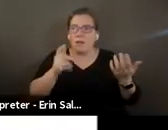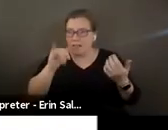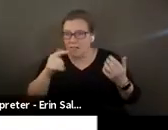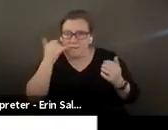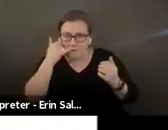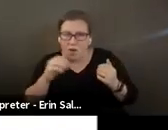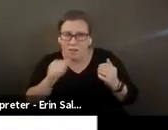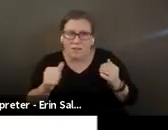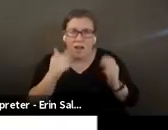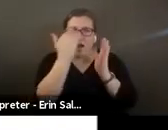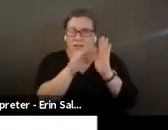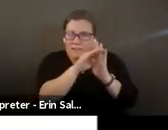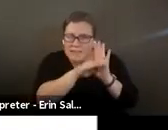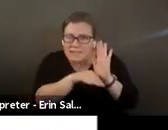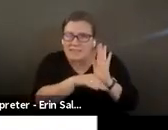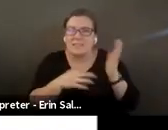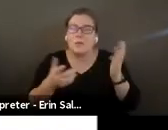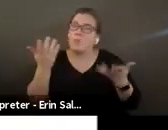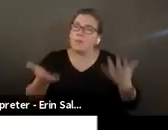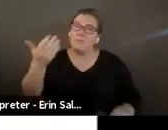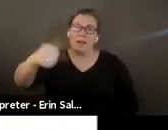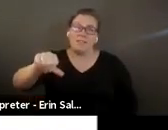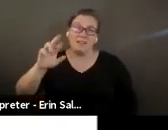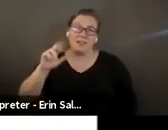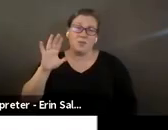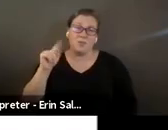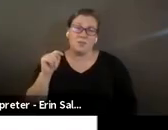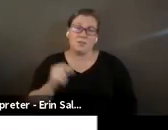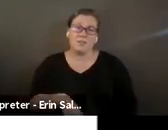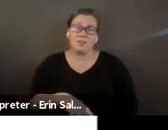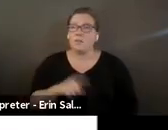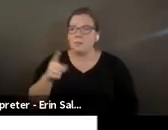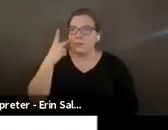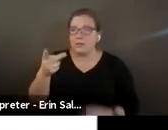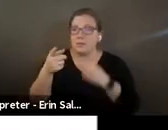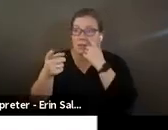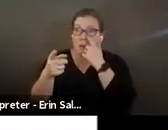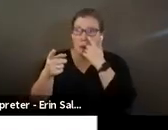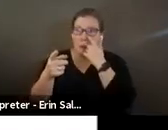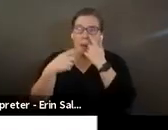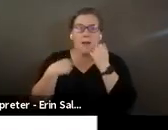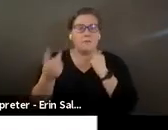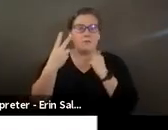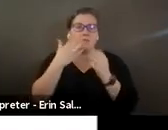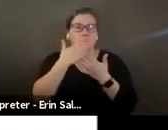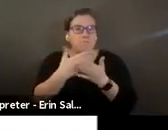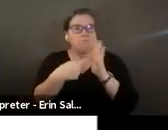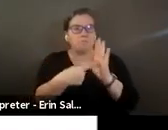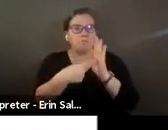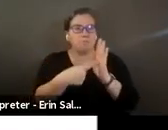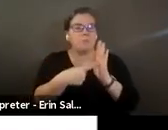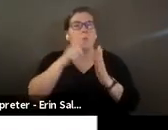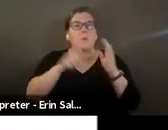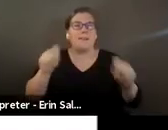listed, we may deny that receipt. But as you can see here on the screen, we have two great examples of what we